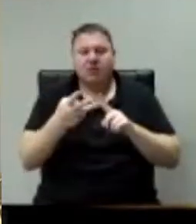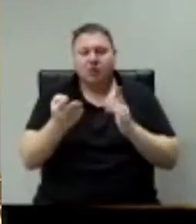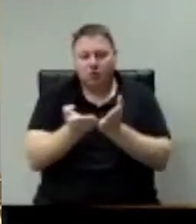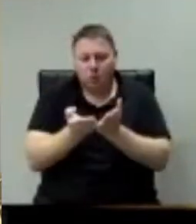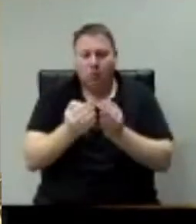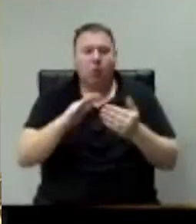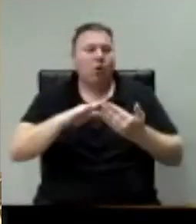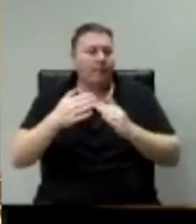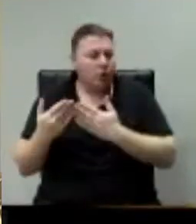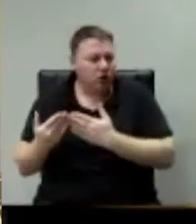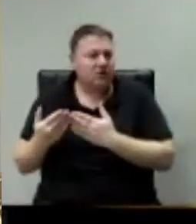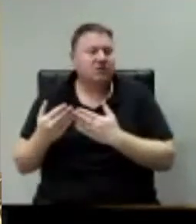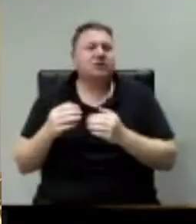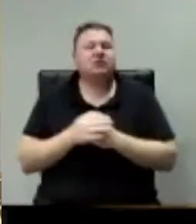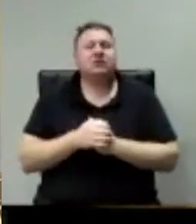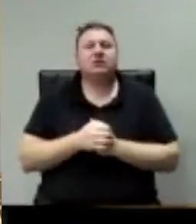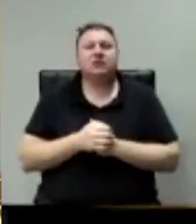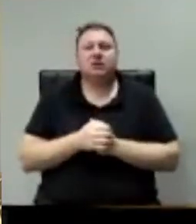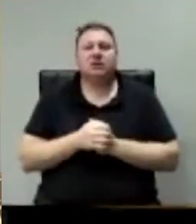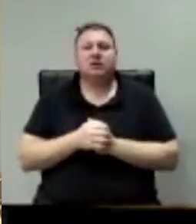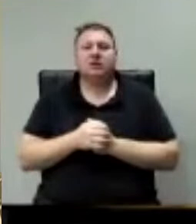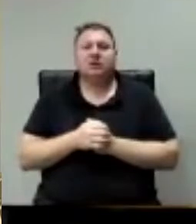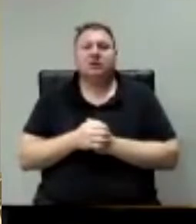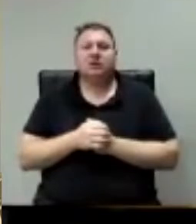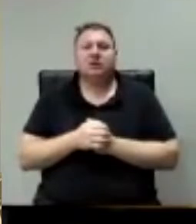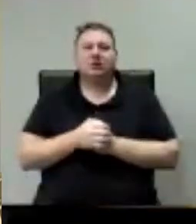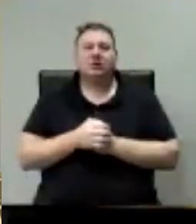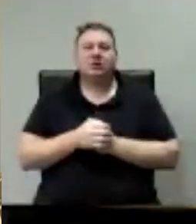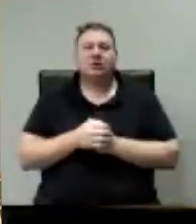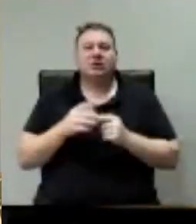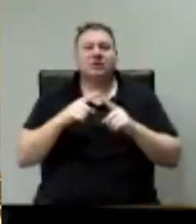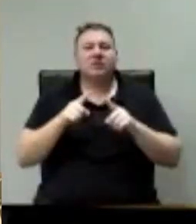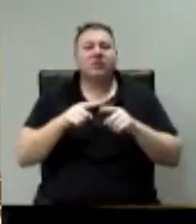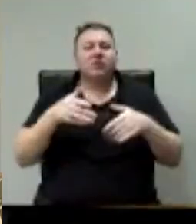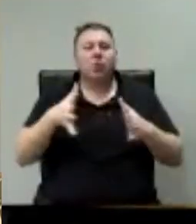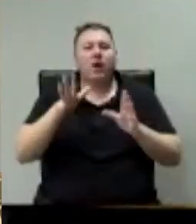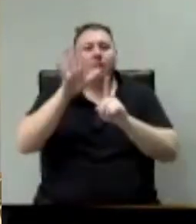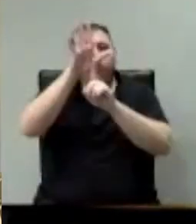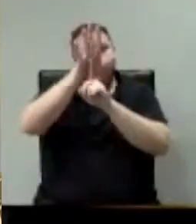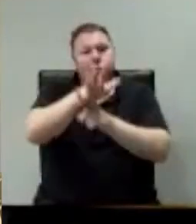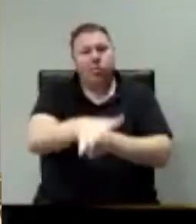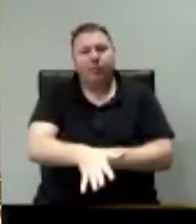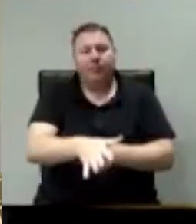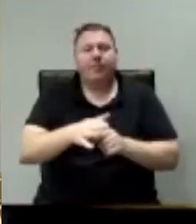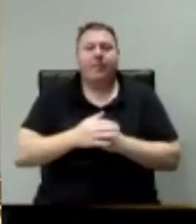schools, communities, on various forms of oppression, with a very